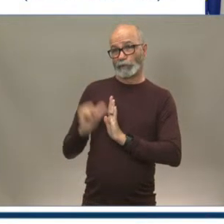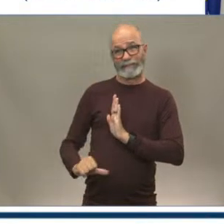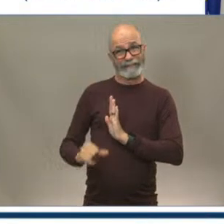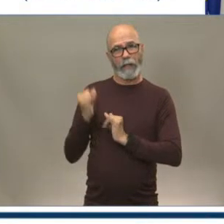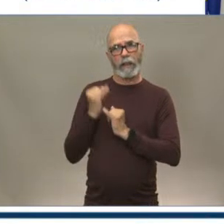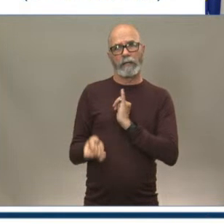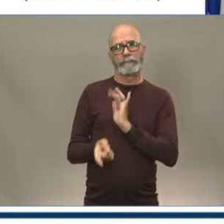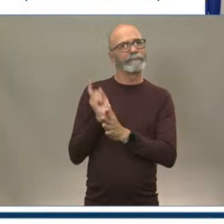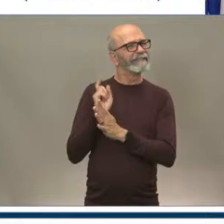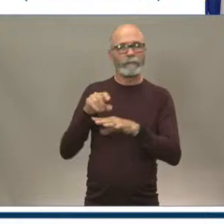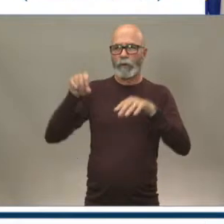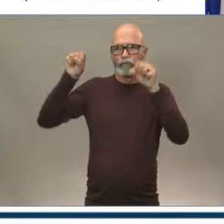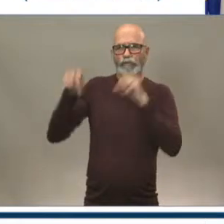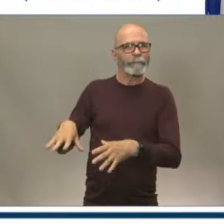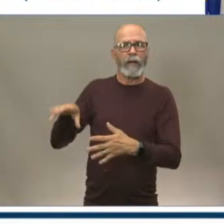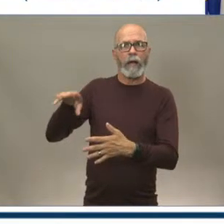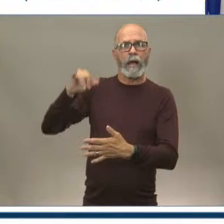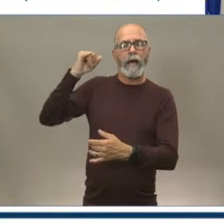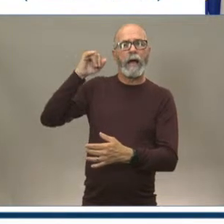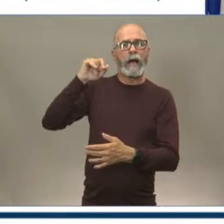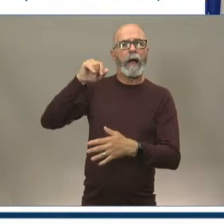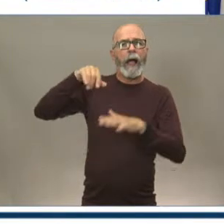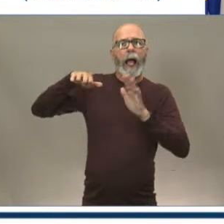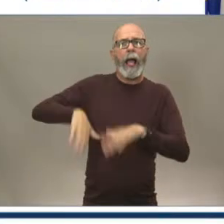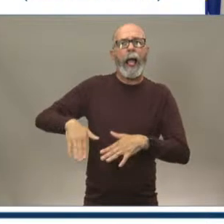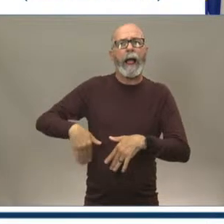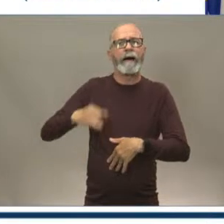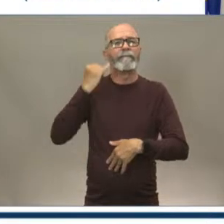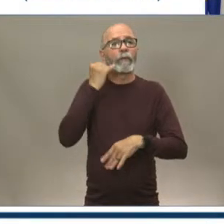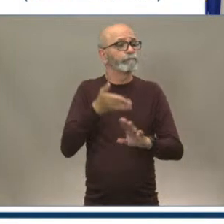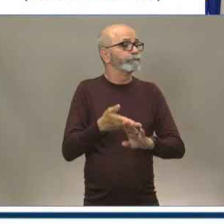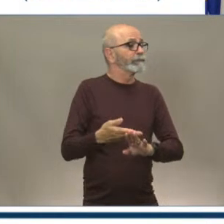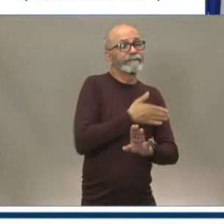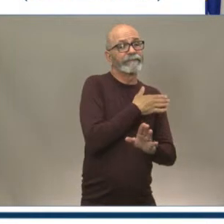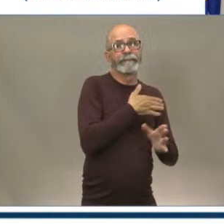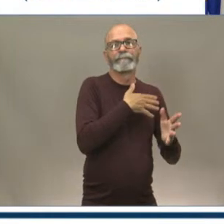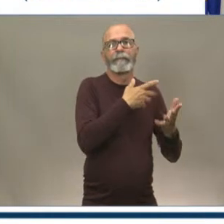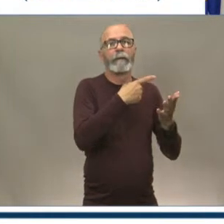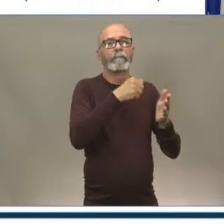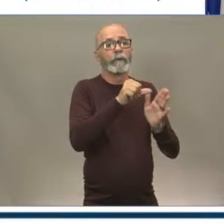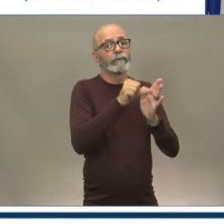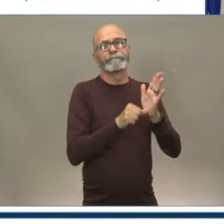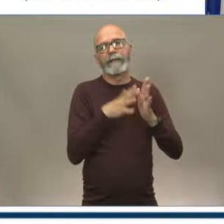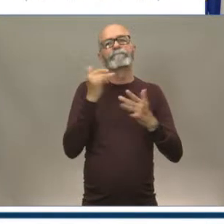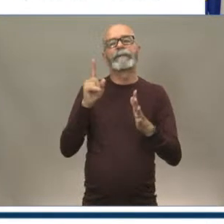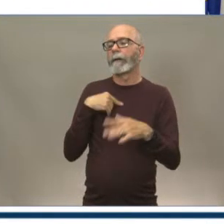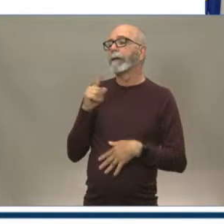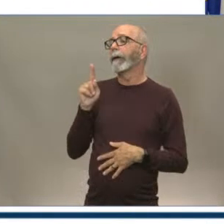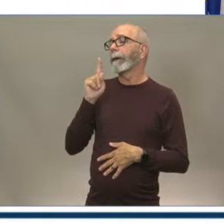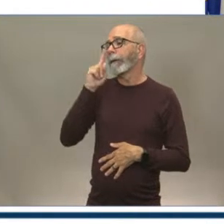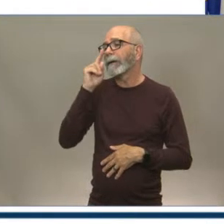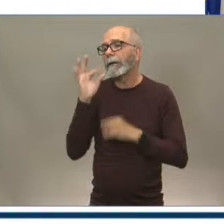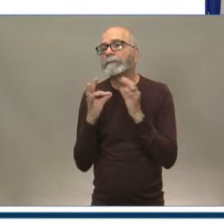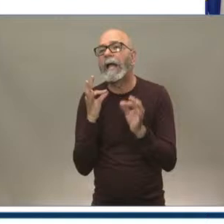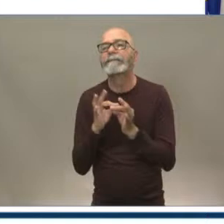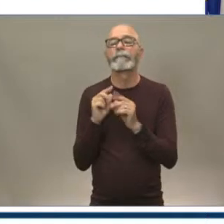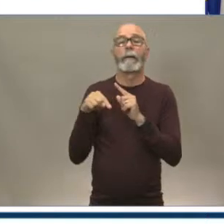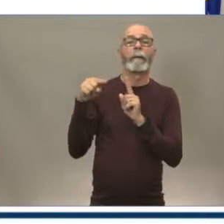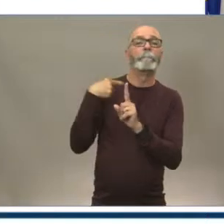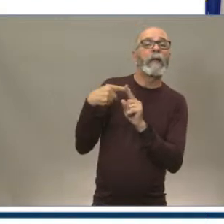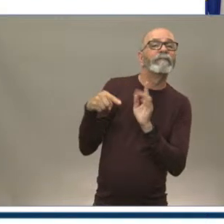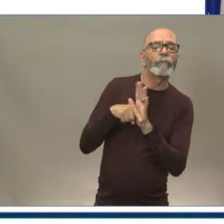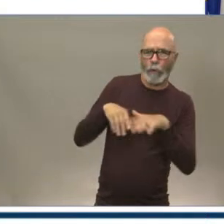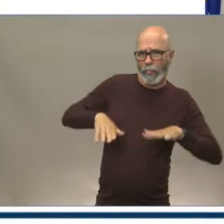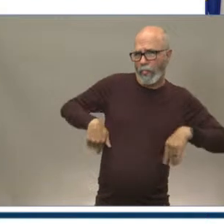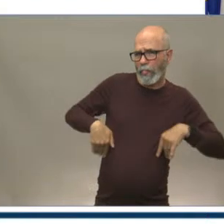COVID test results haven't come in, and that this is happening on the daily. I'm wondering if you can give an idea of how many people have been